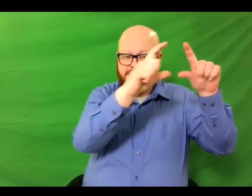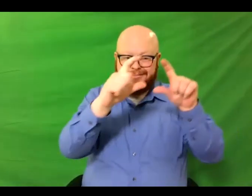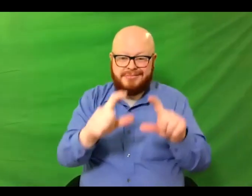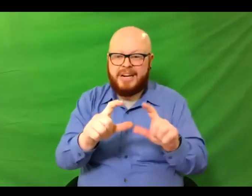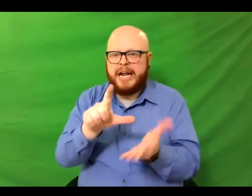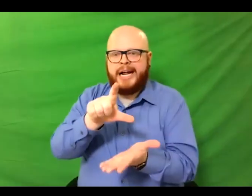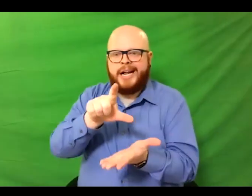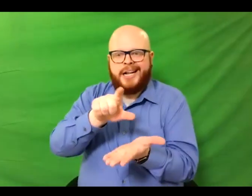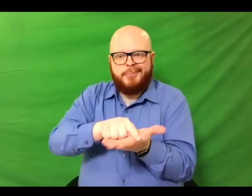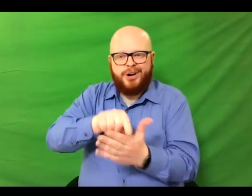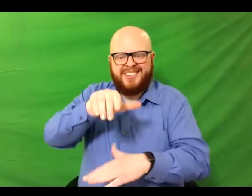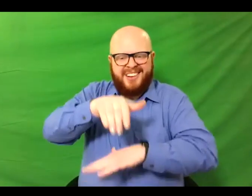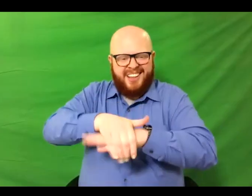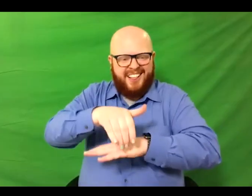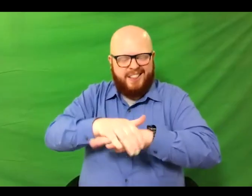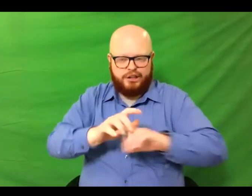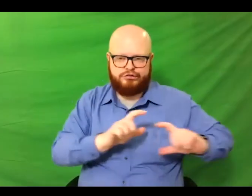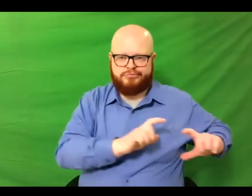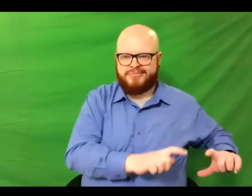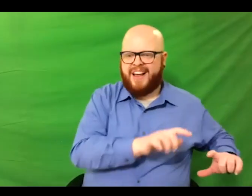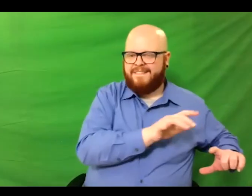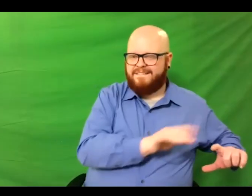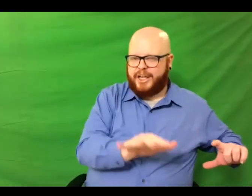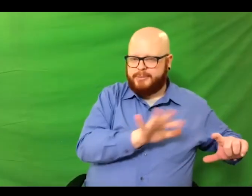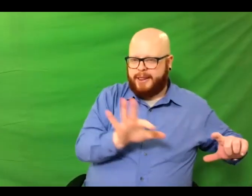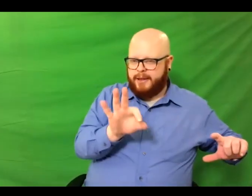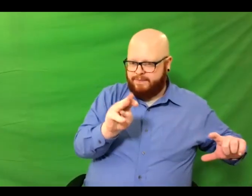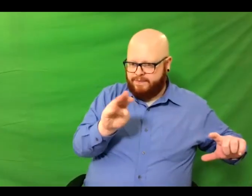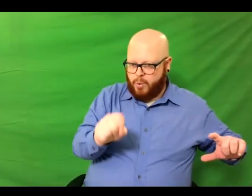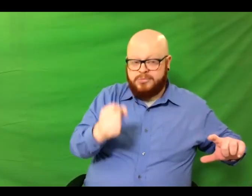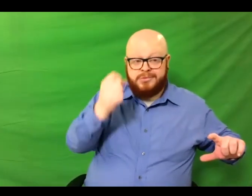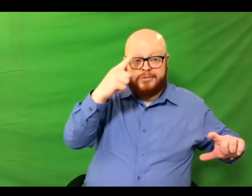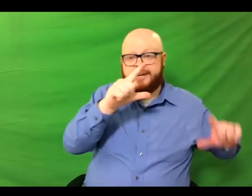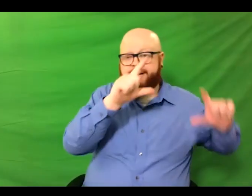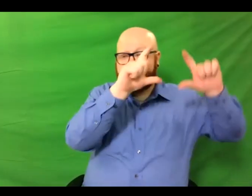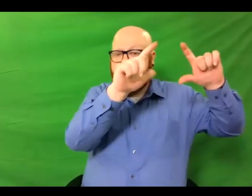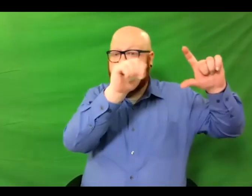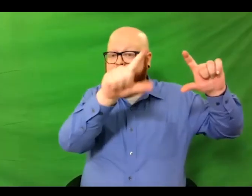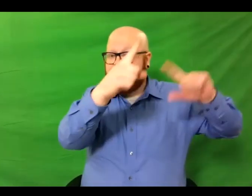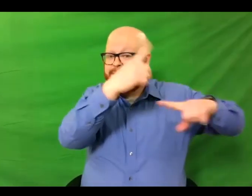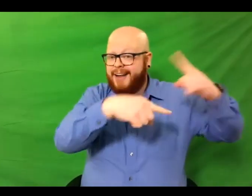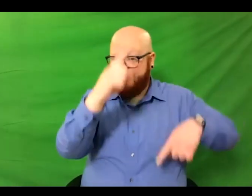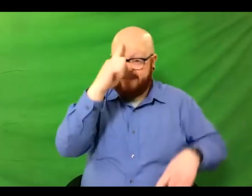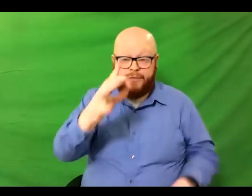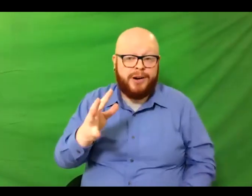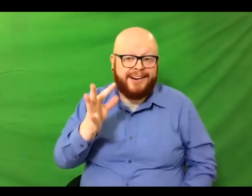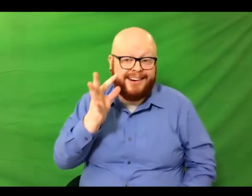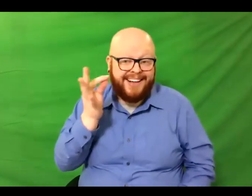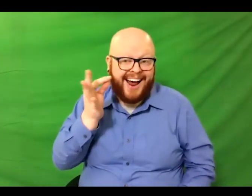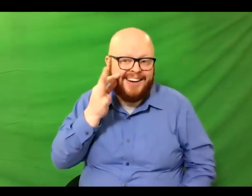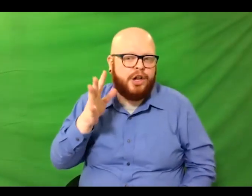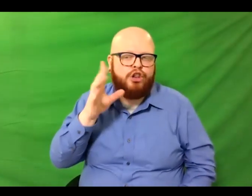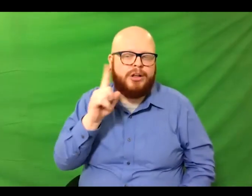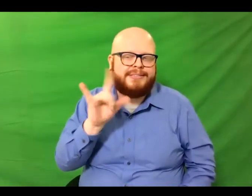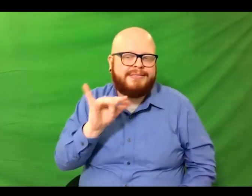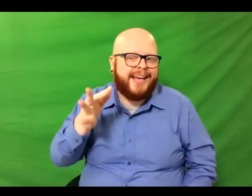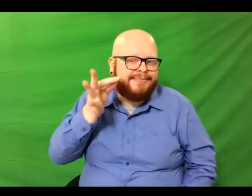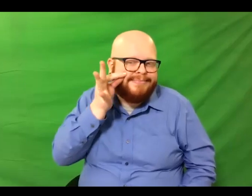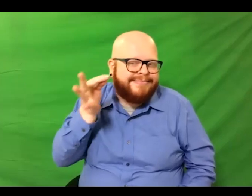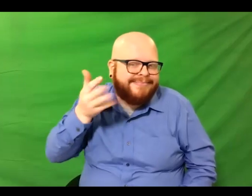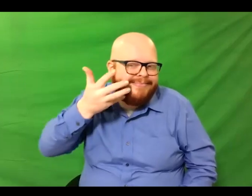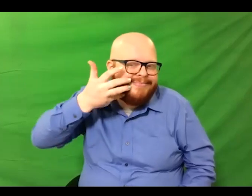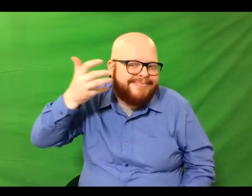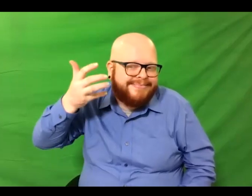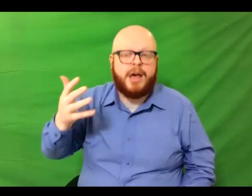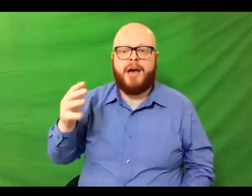print, and then the bottom circle says fingerspelling forms. So the ASL sign for cat, whiskers on my cheek, that kind of gives you a semantic